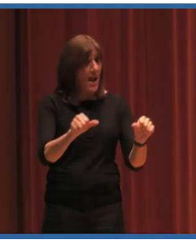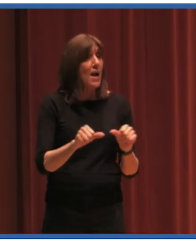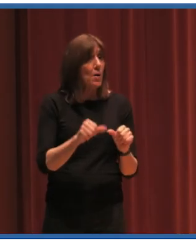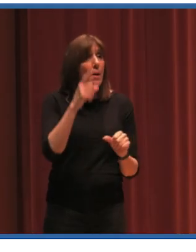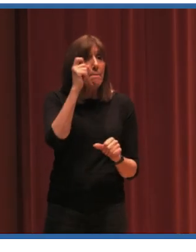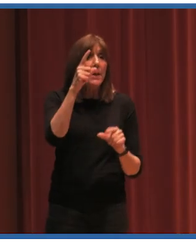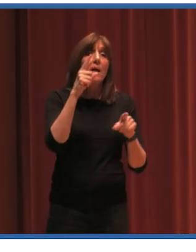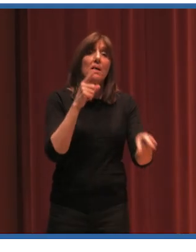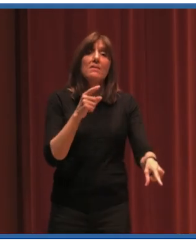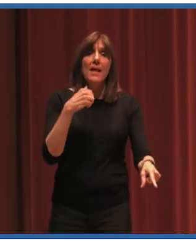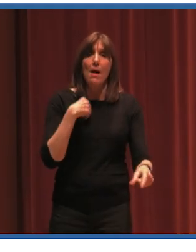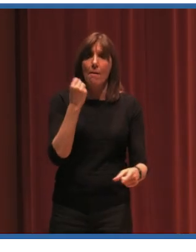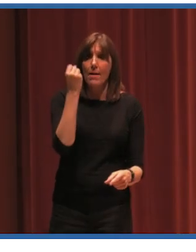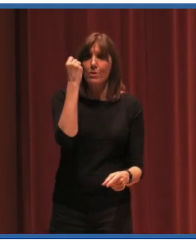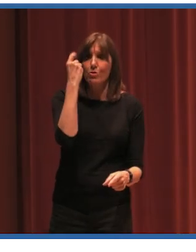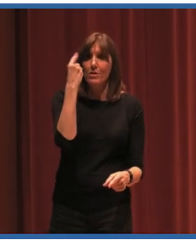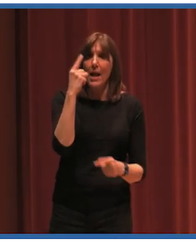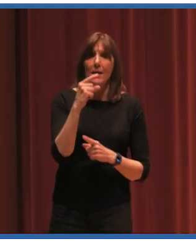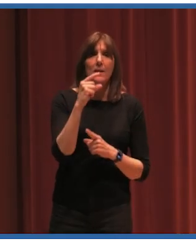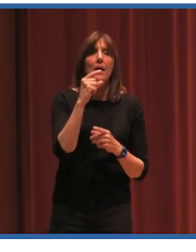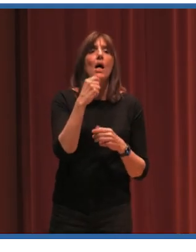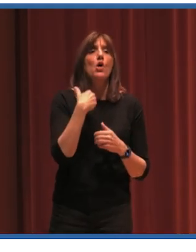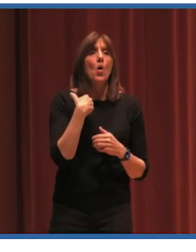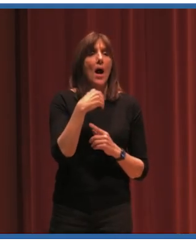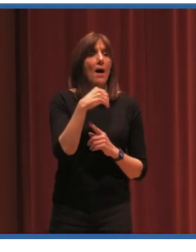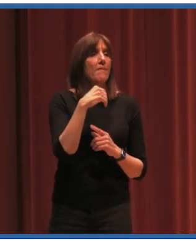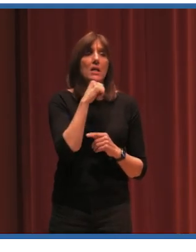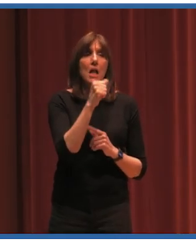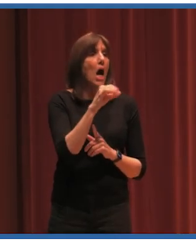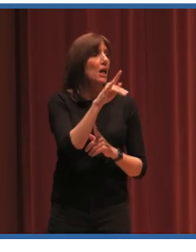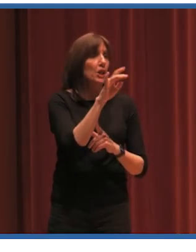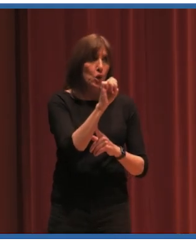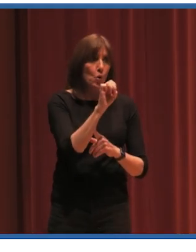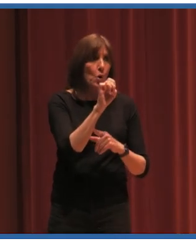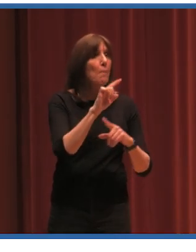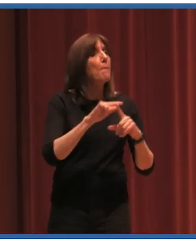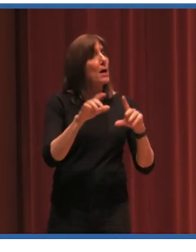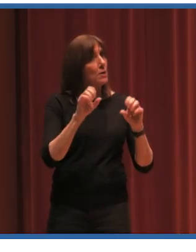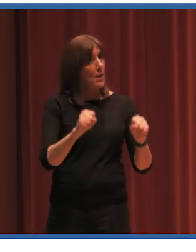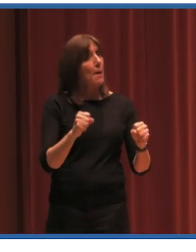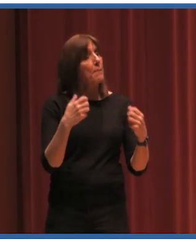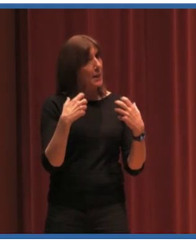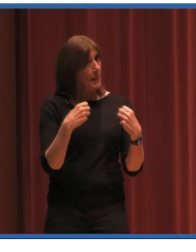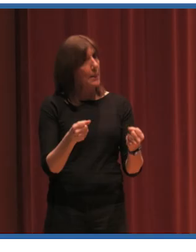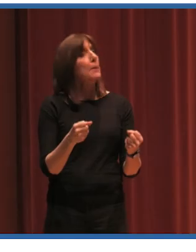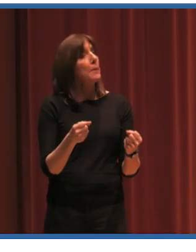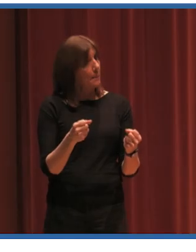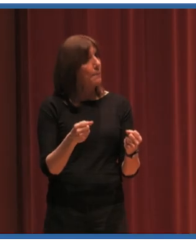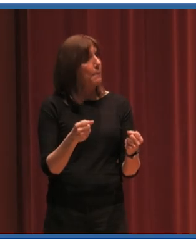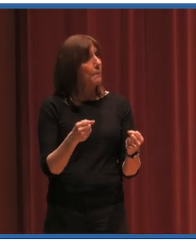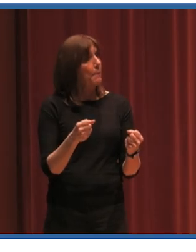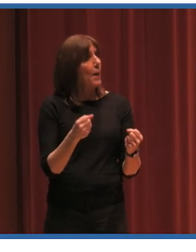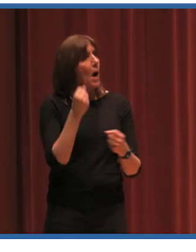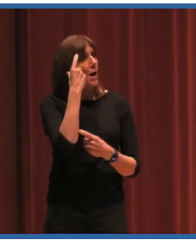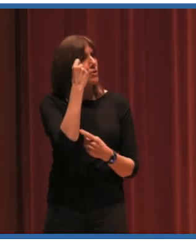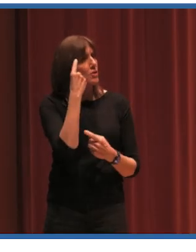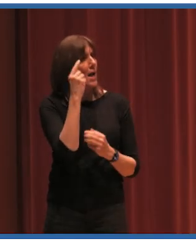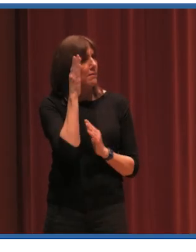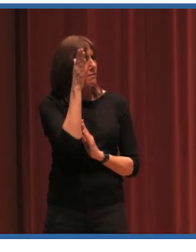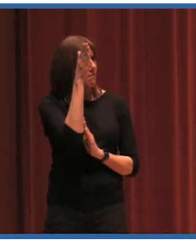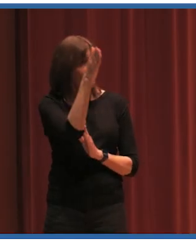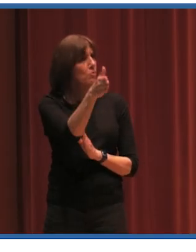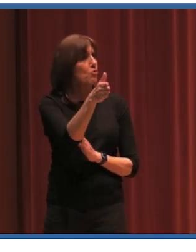this understanding of the uncertainty of the future, and that going from